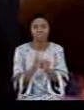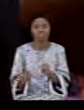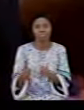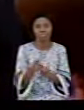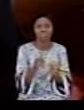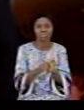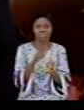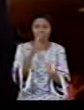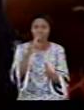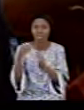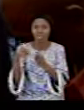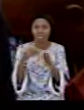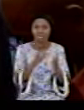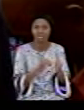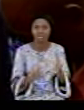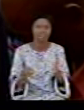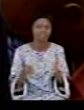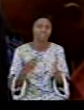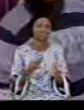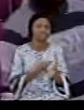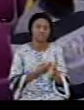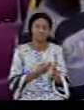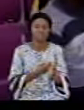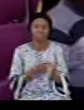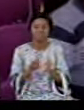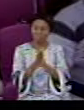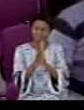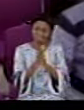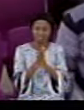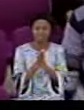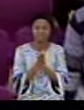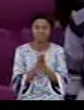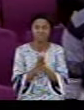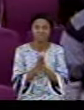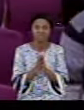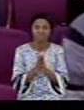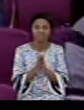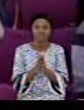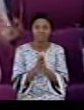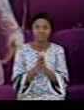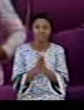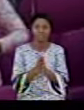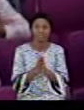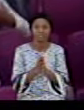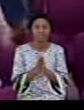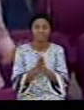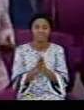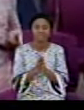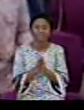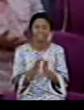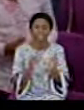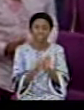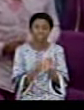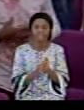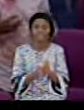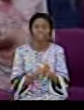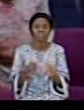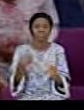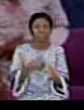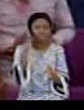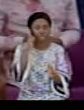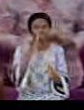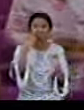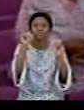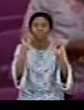open to them in all. Even if we have missed the way, they will correct us. Let